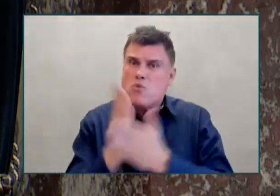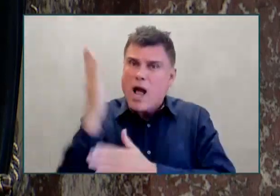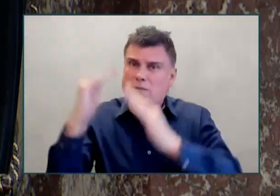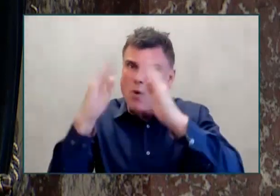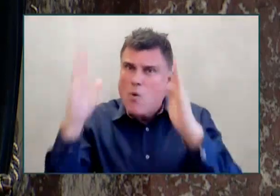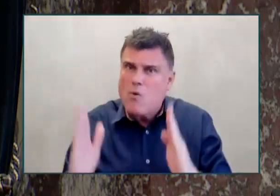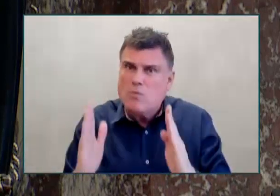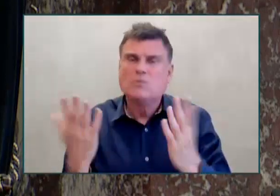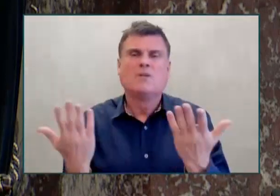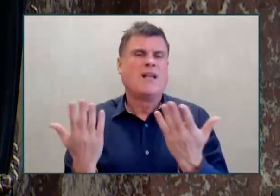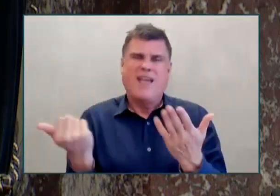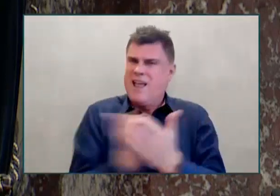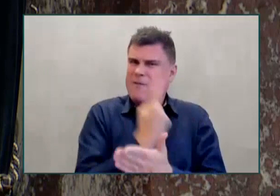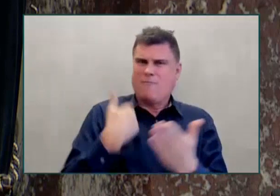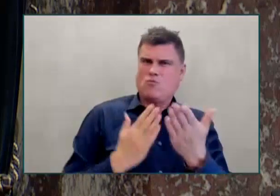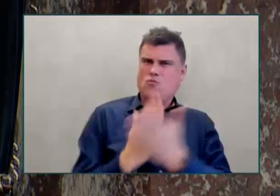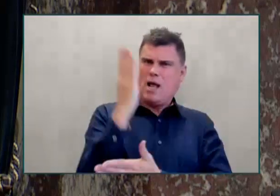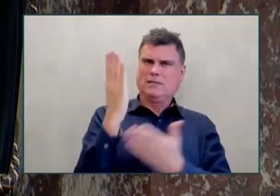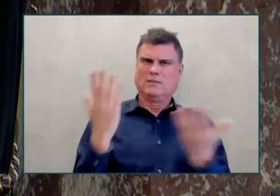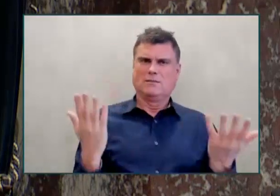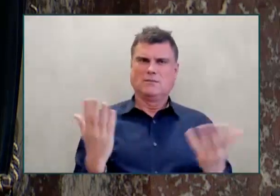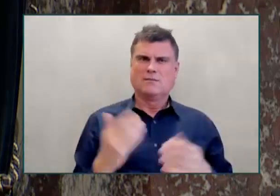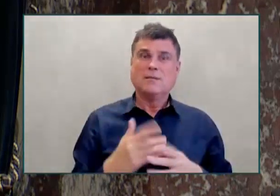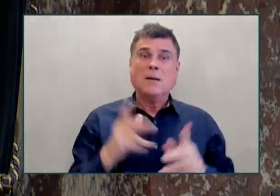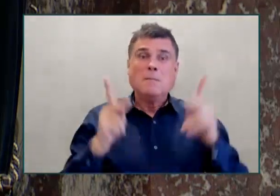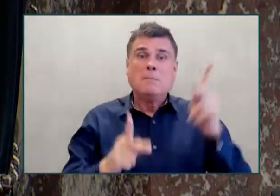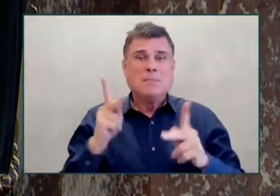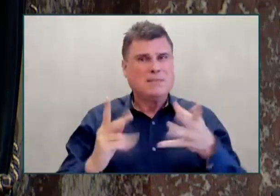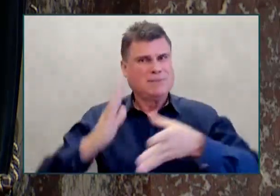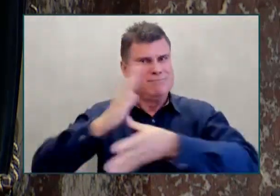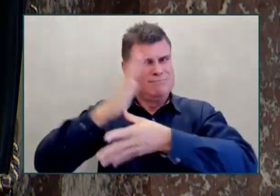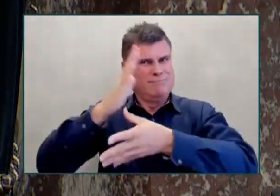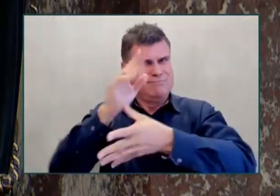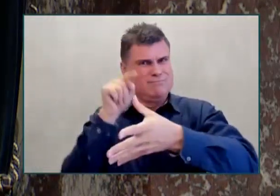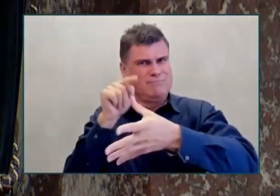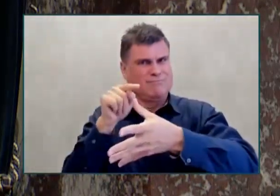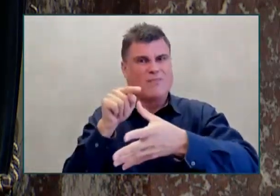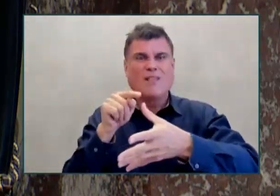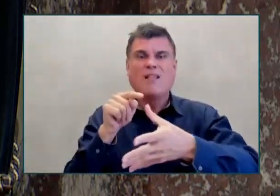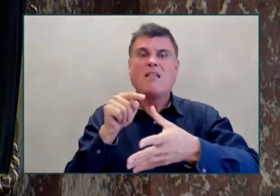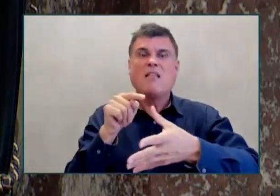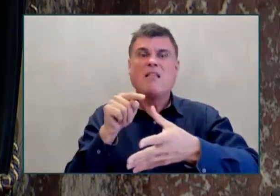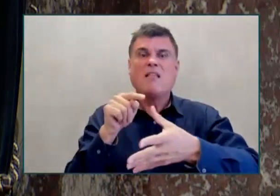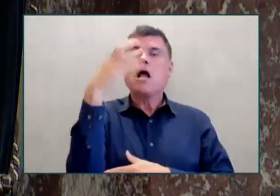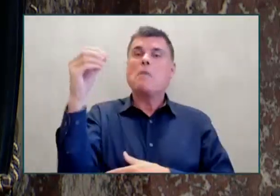And even as the banners in this House change, it seems the fights remain the same.